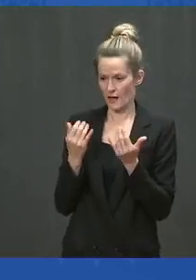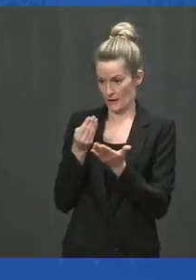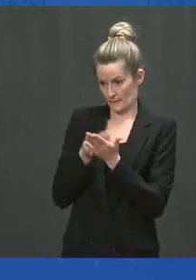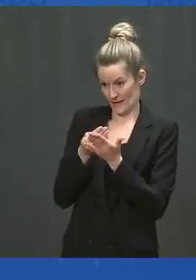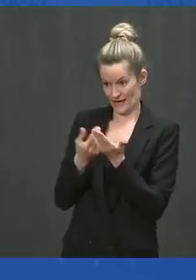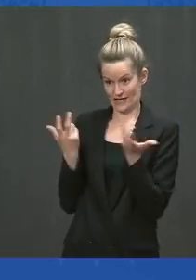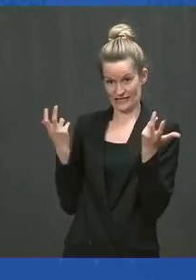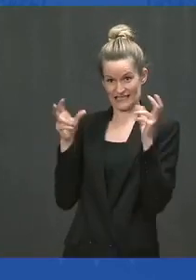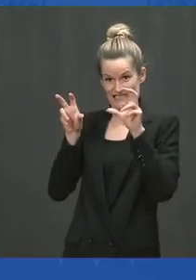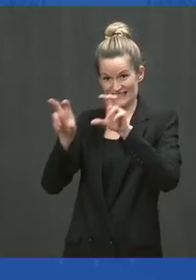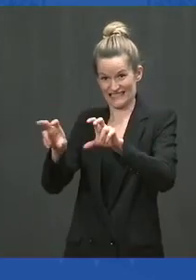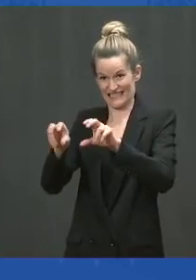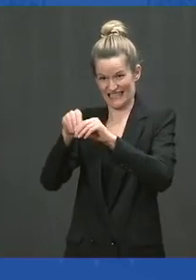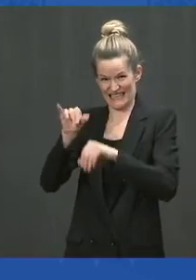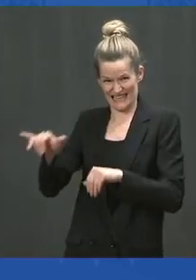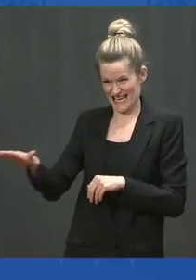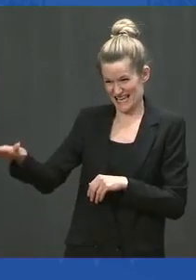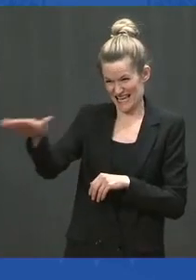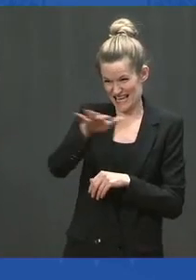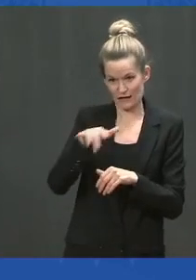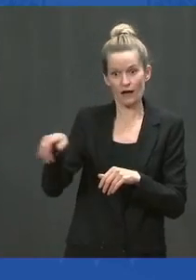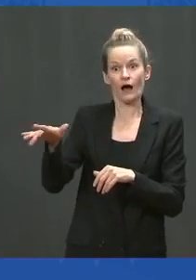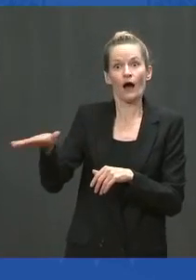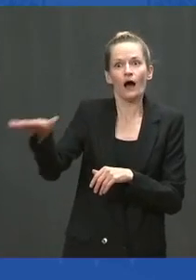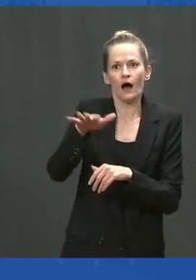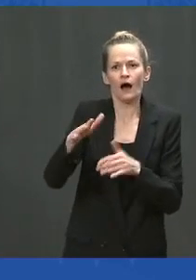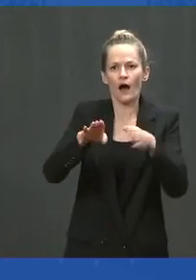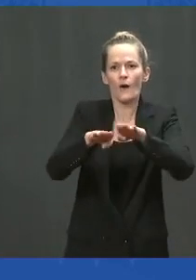officers, firefighters, educators, on the job.